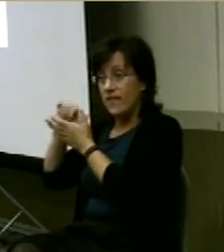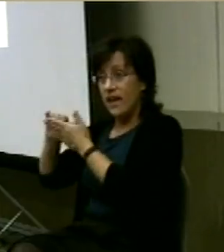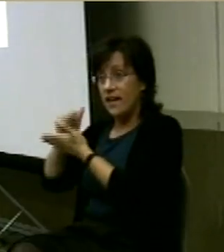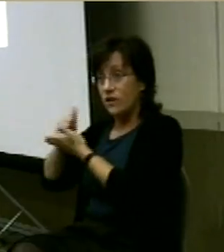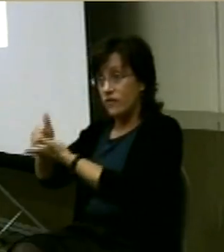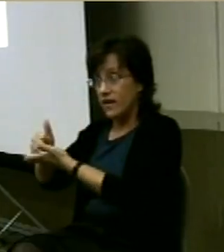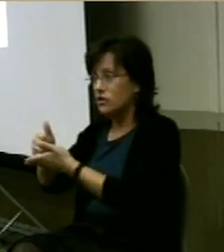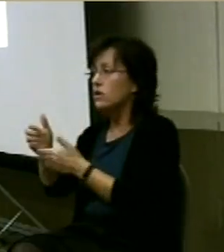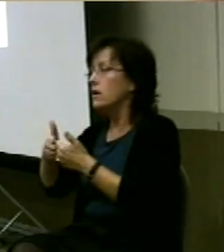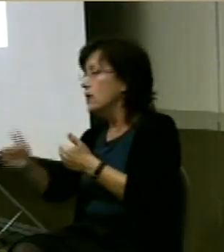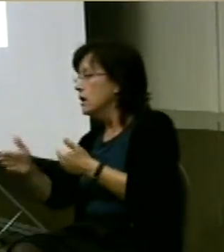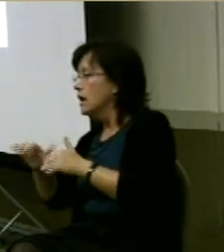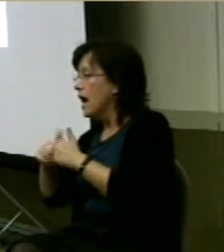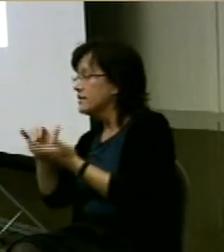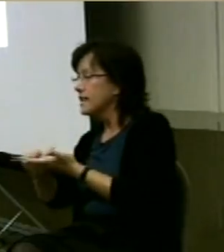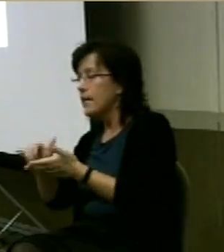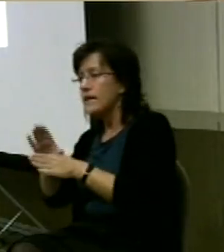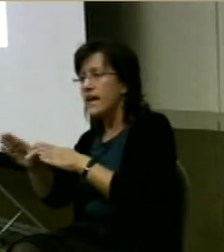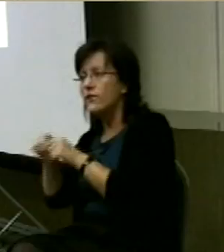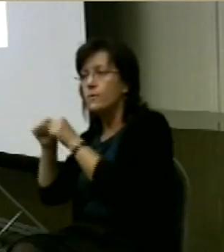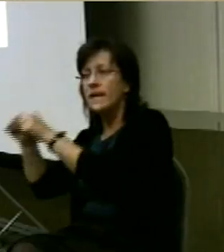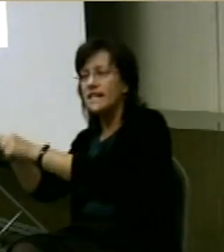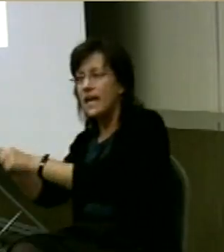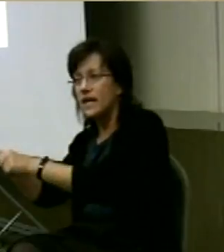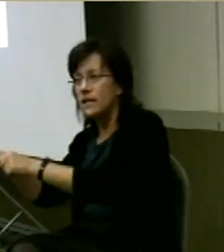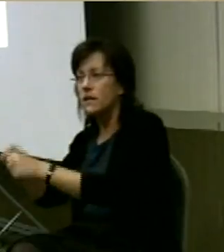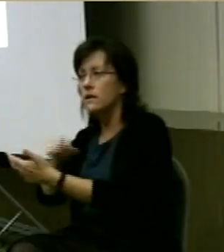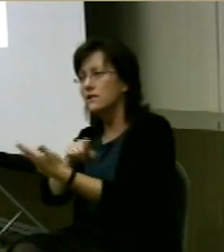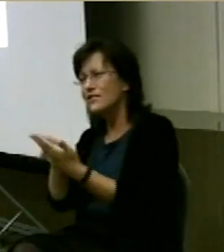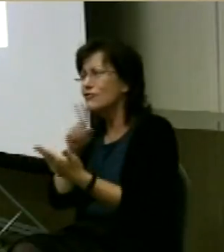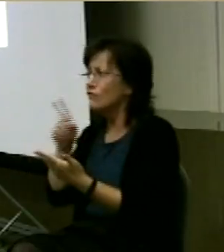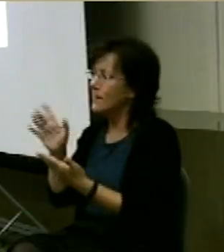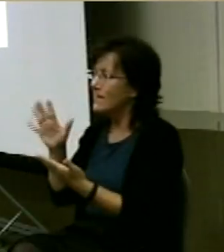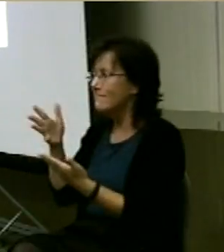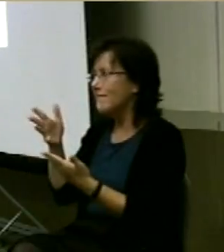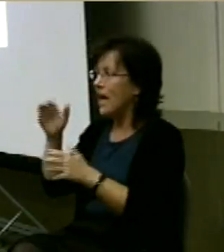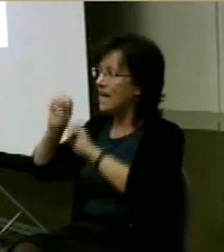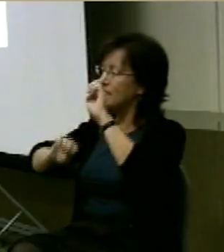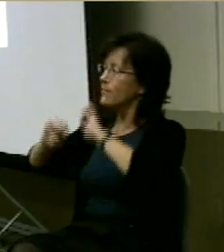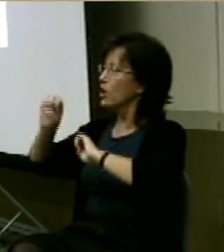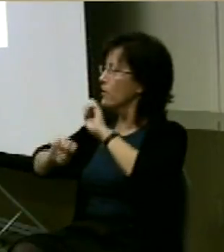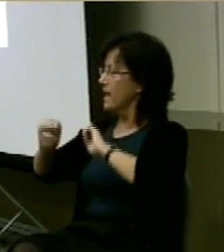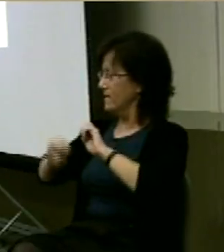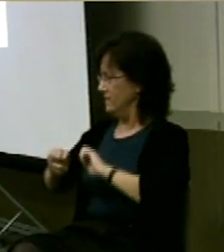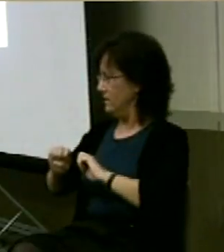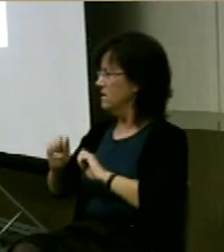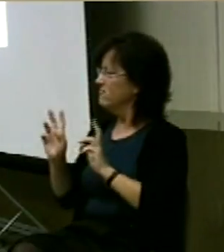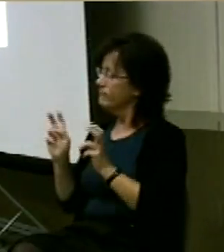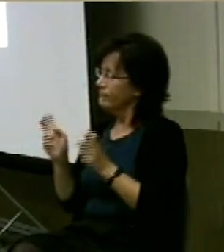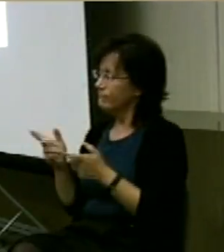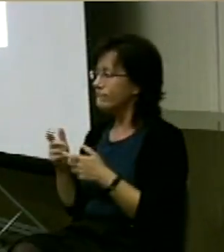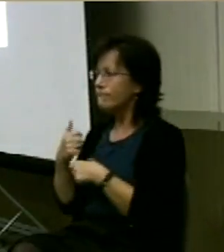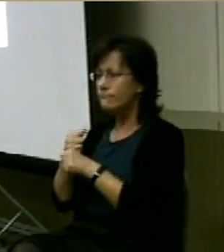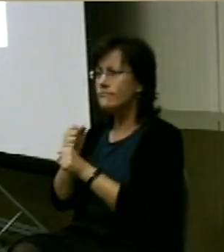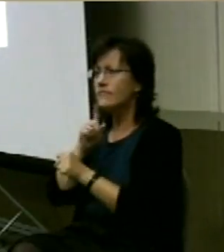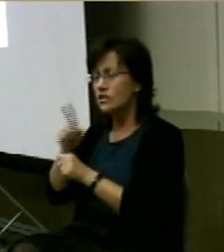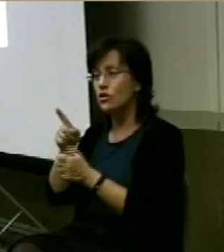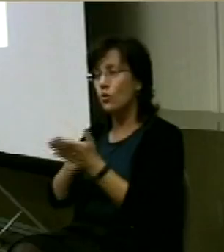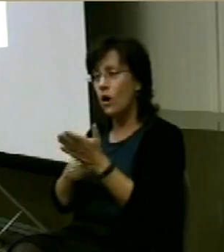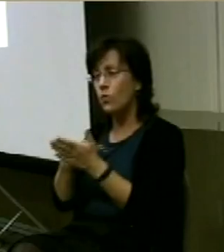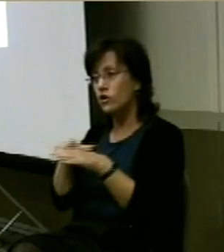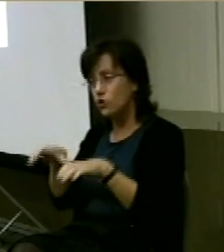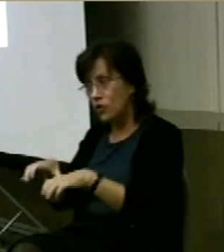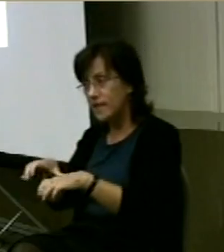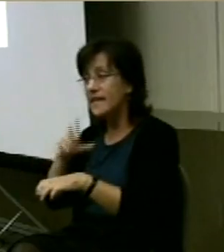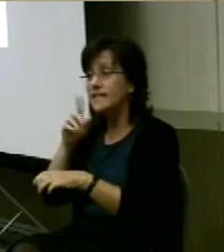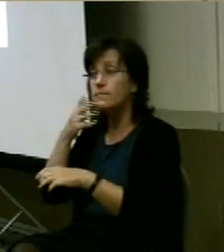remove that intervention? So again, really kind of an experiment, if you will, to make sure that what we're doing is best for our student and that it's actually